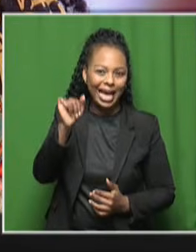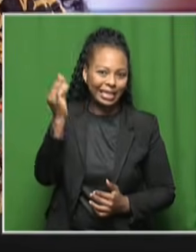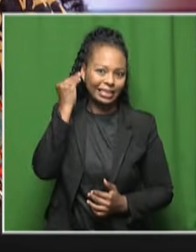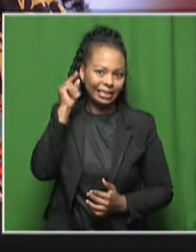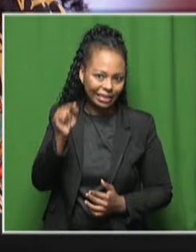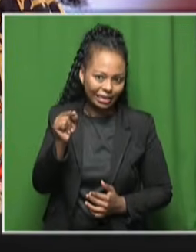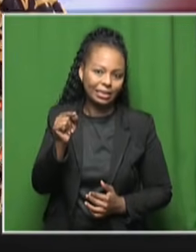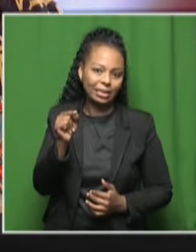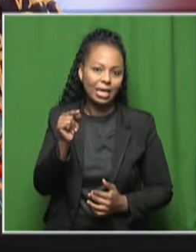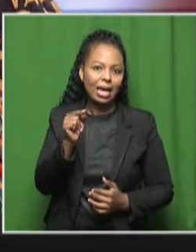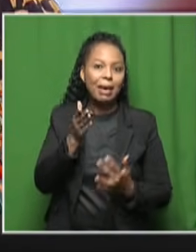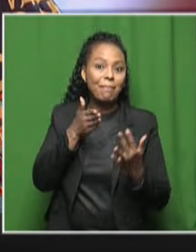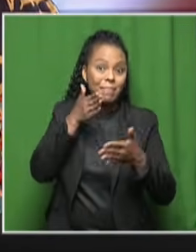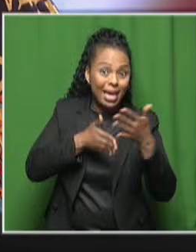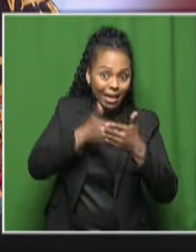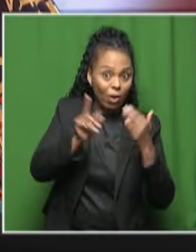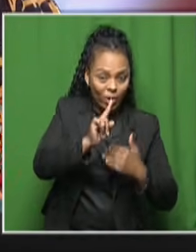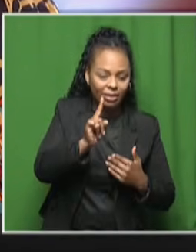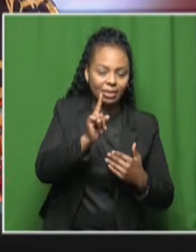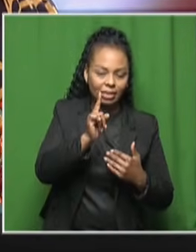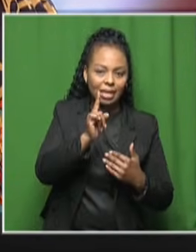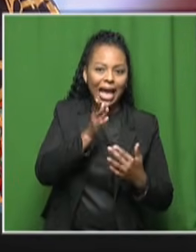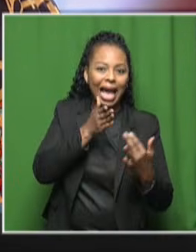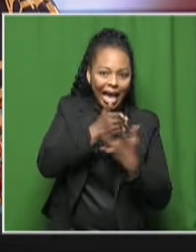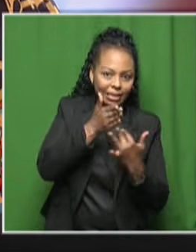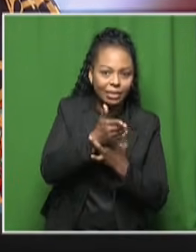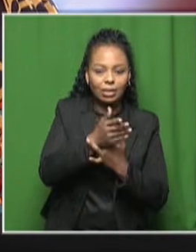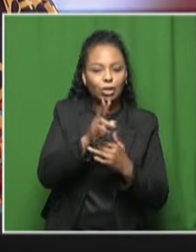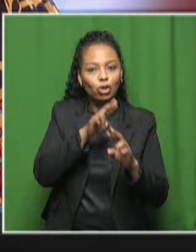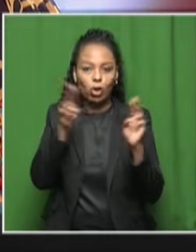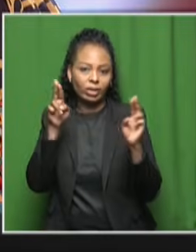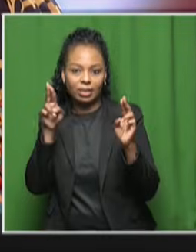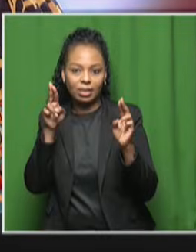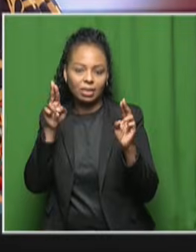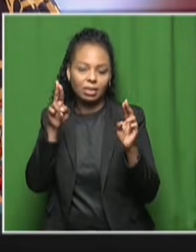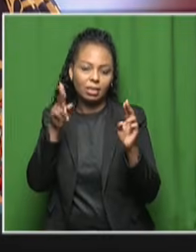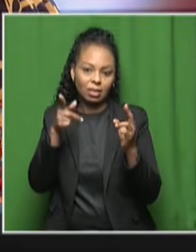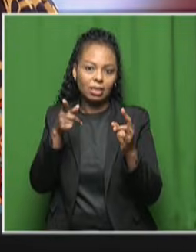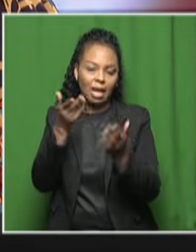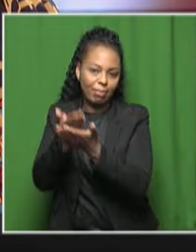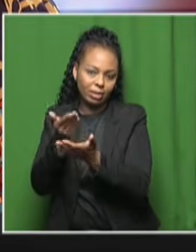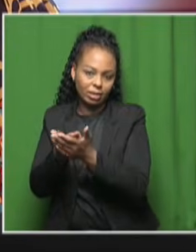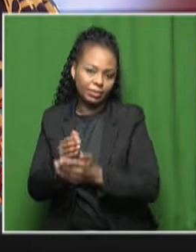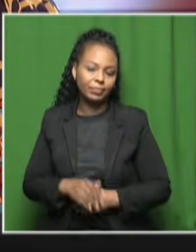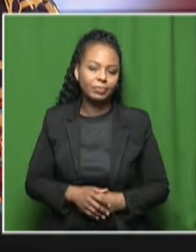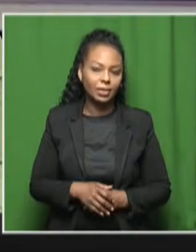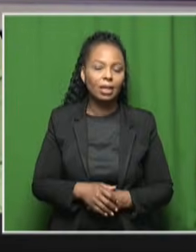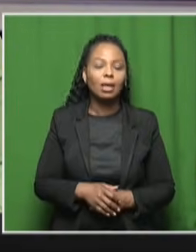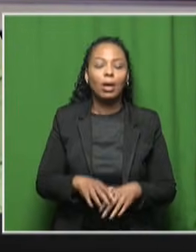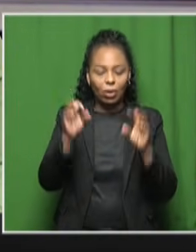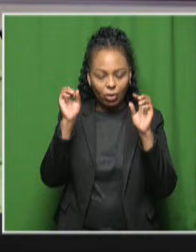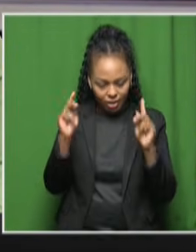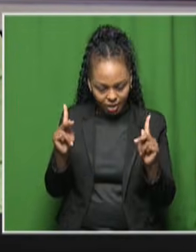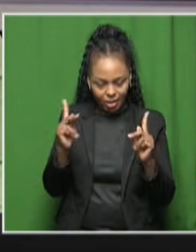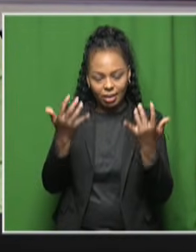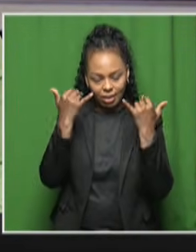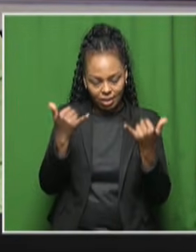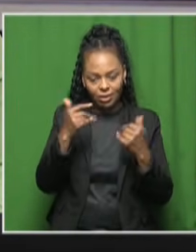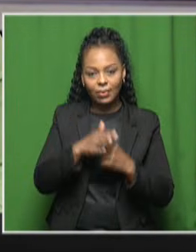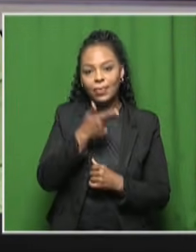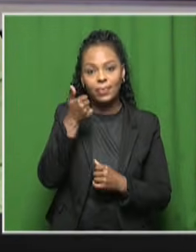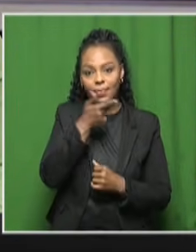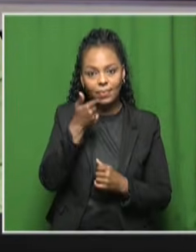The barrier is access and not the ability. So the gap is quite significant. And of course, we'd want to close that as soon as possible.